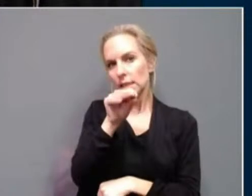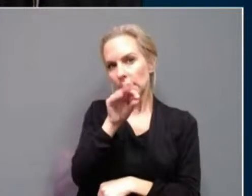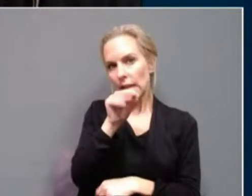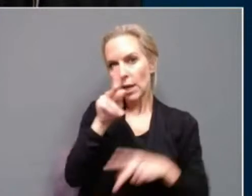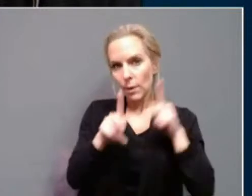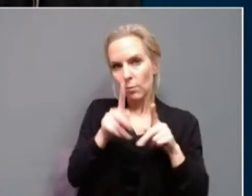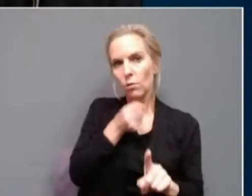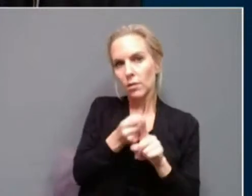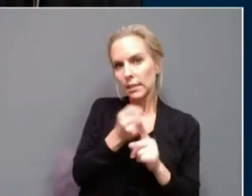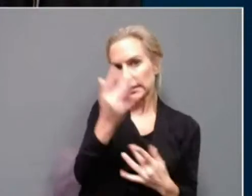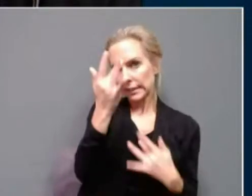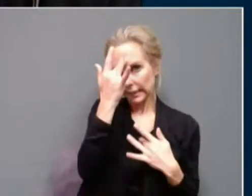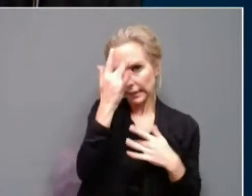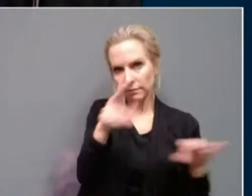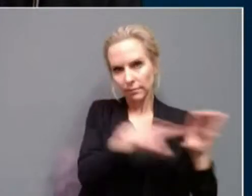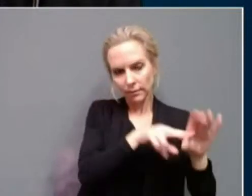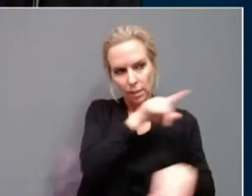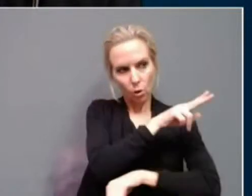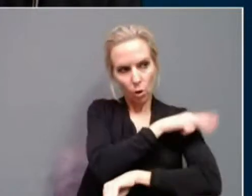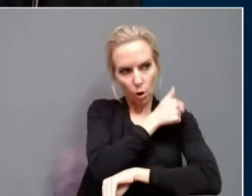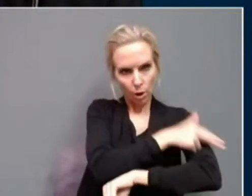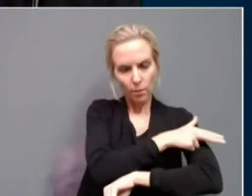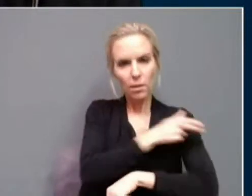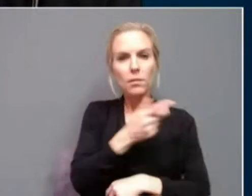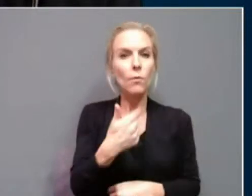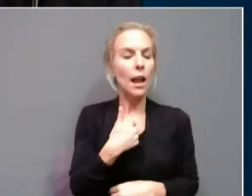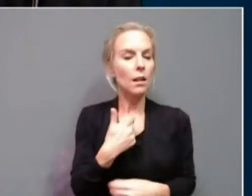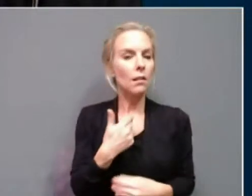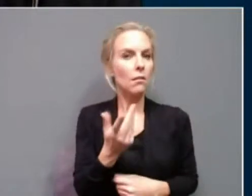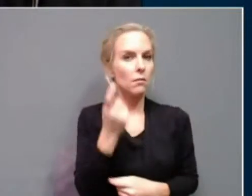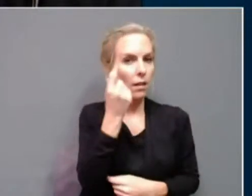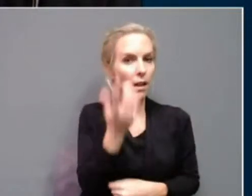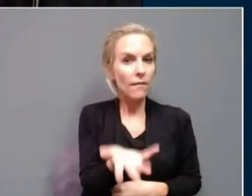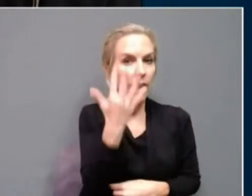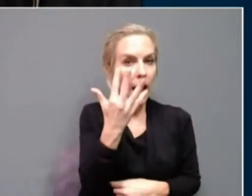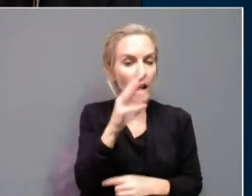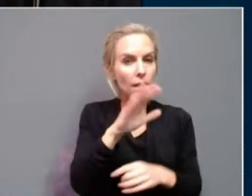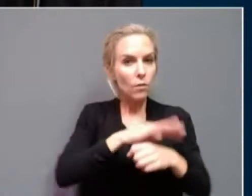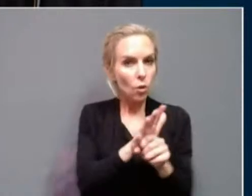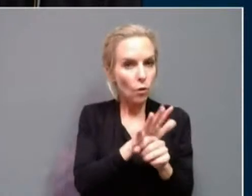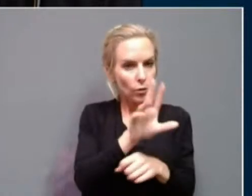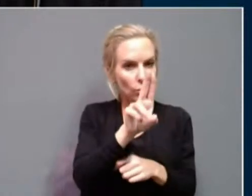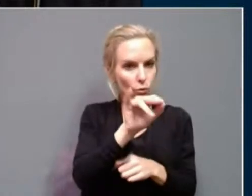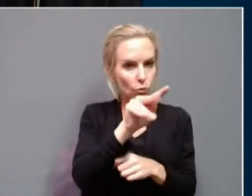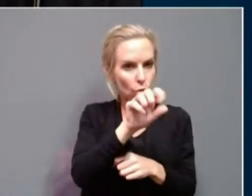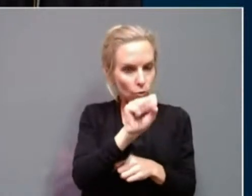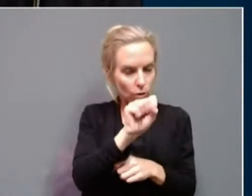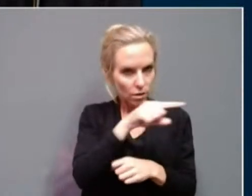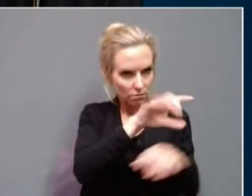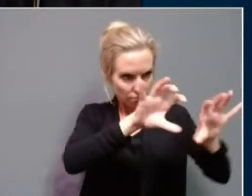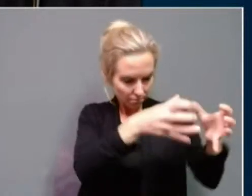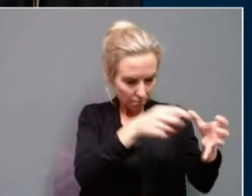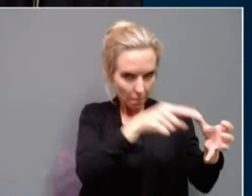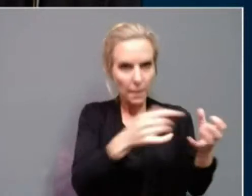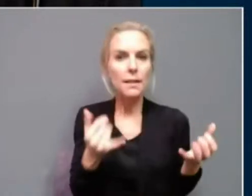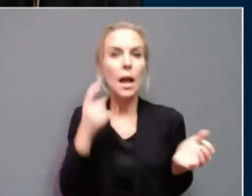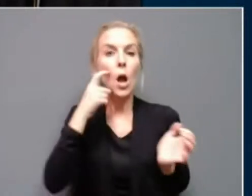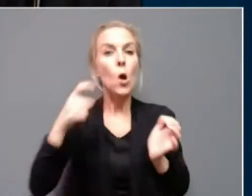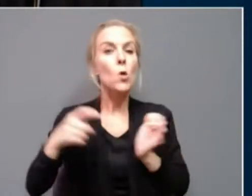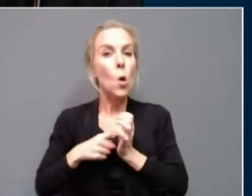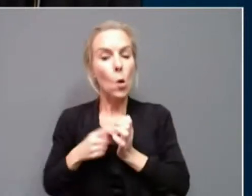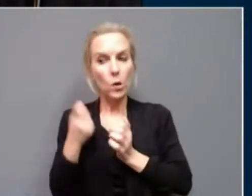and 5 COVID units. We have noticed over the past several weeks that our positivity has now increased